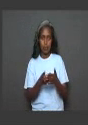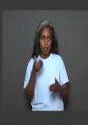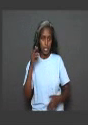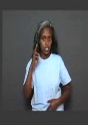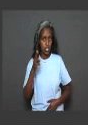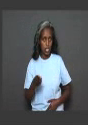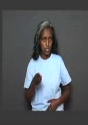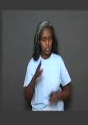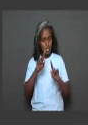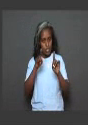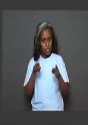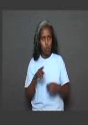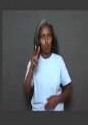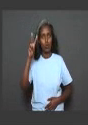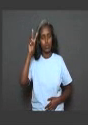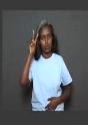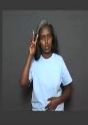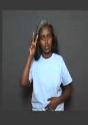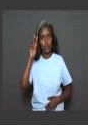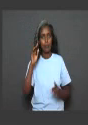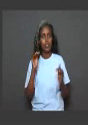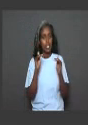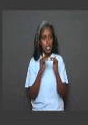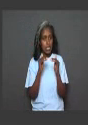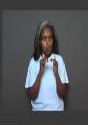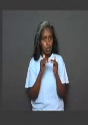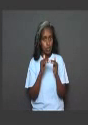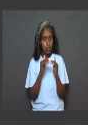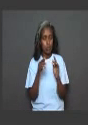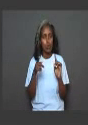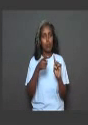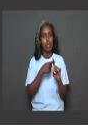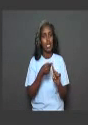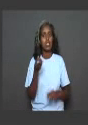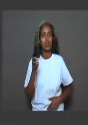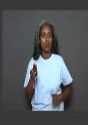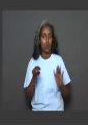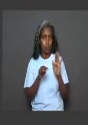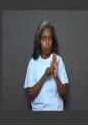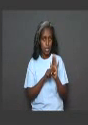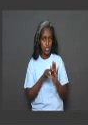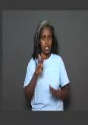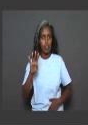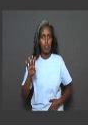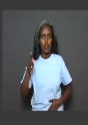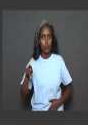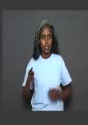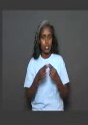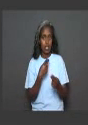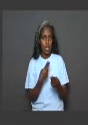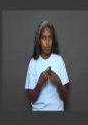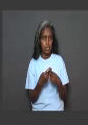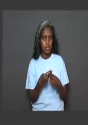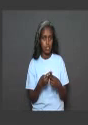h, the whole squared, is equal to plus or minus 4p